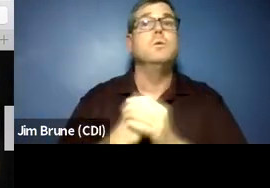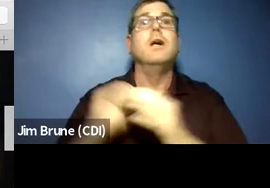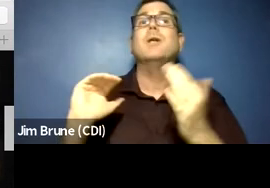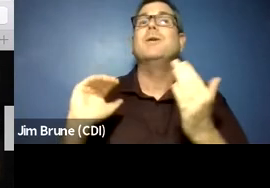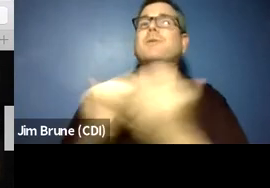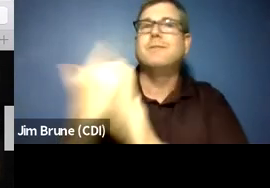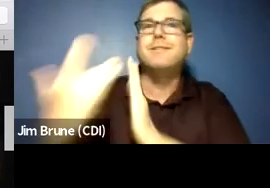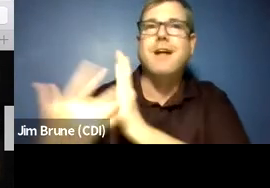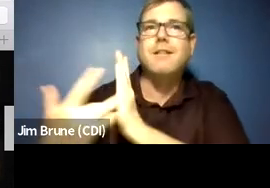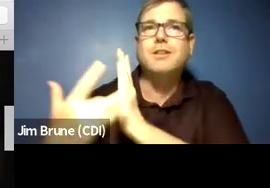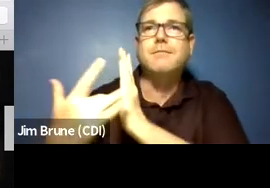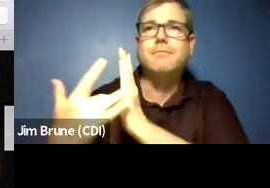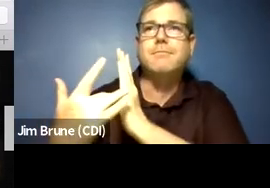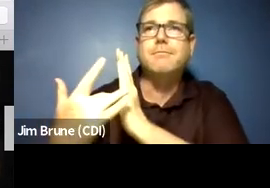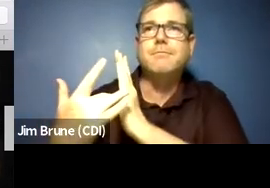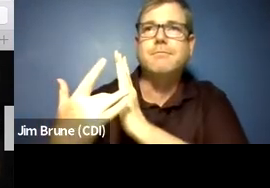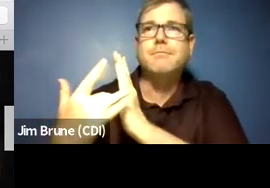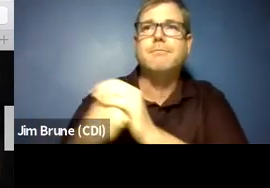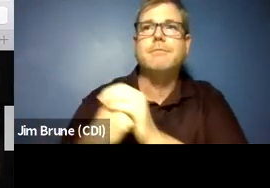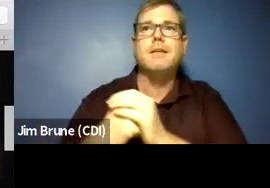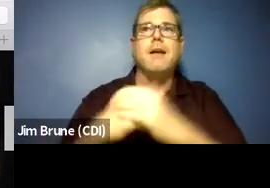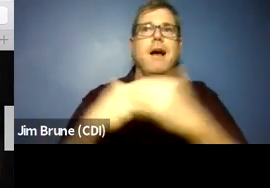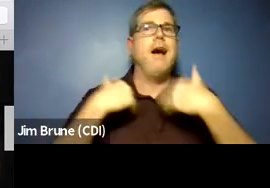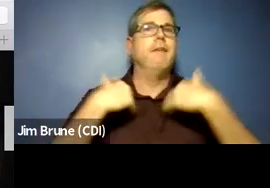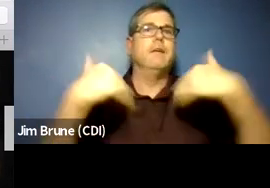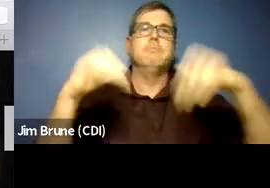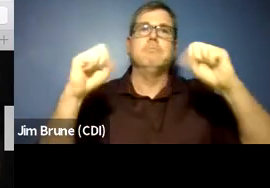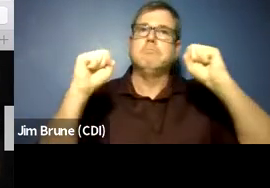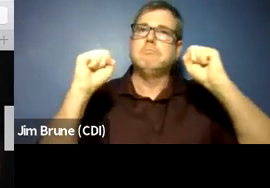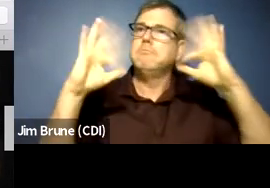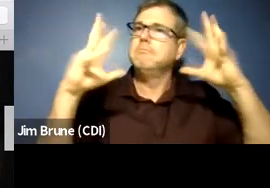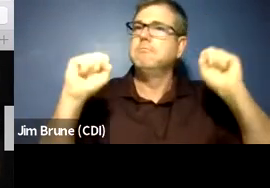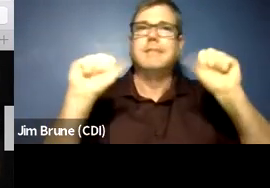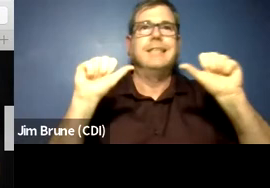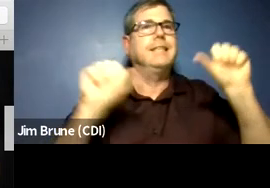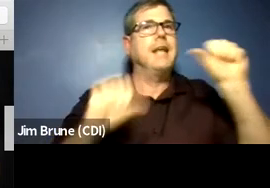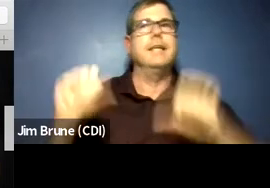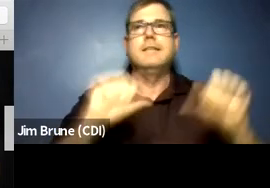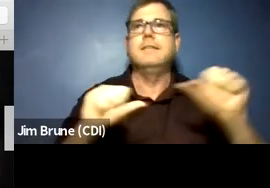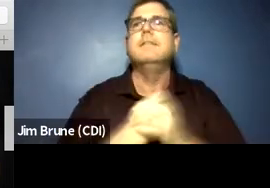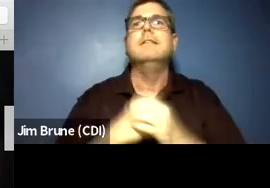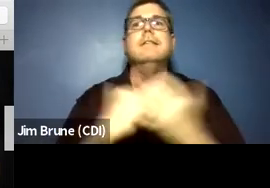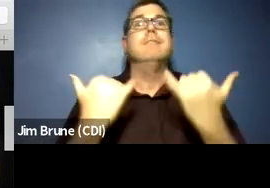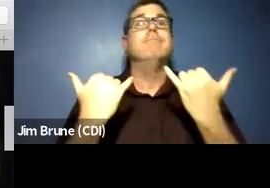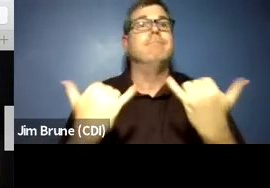technology, amazing science that we're able to leverage. This is the mRNA vaccine